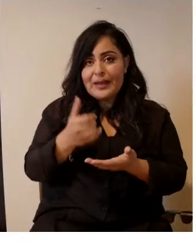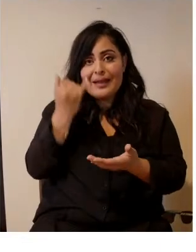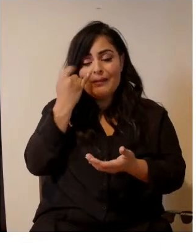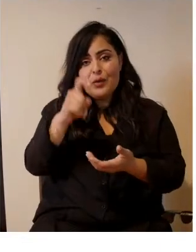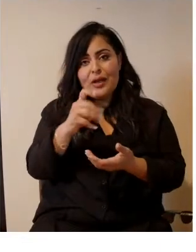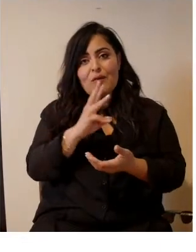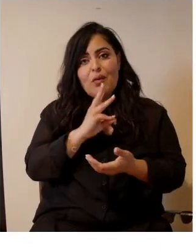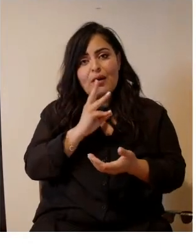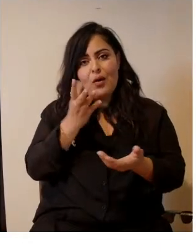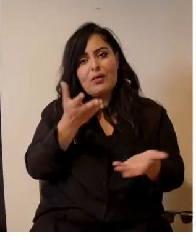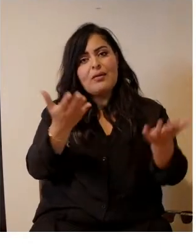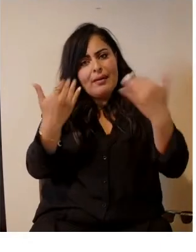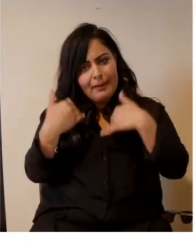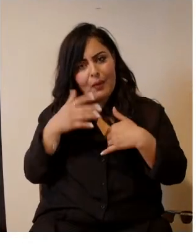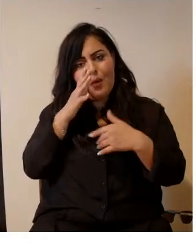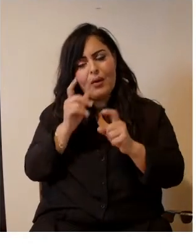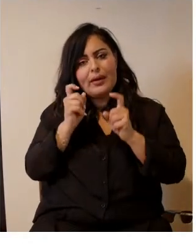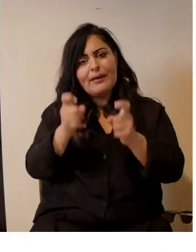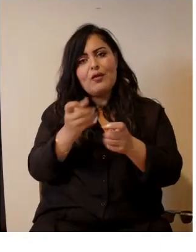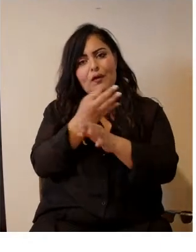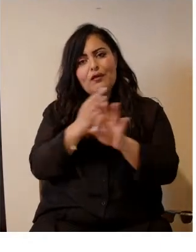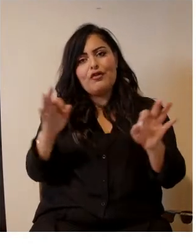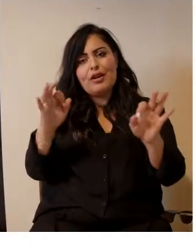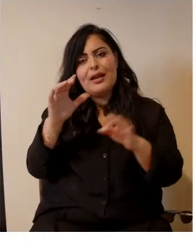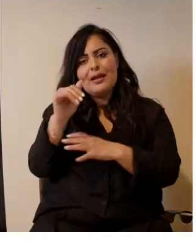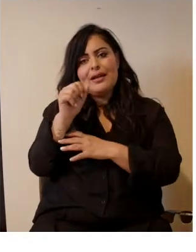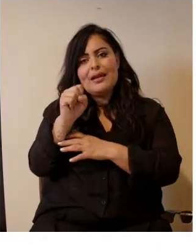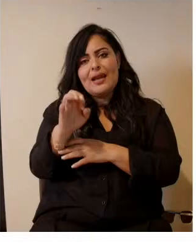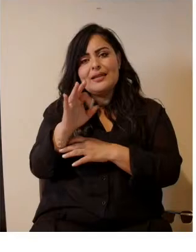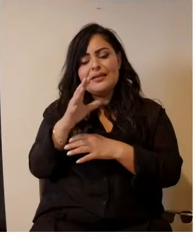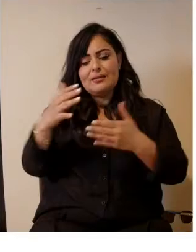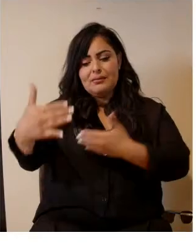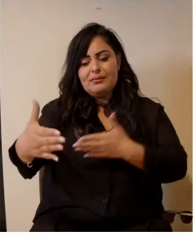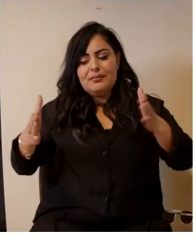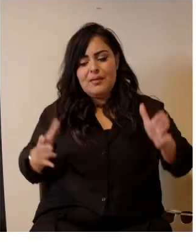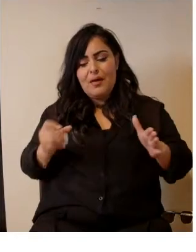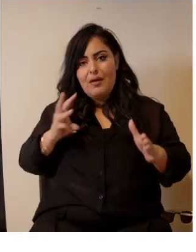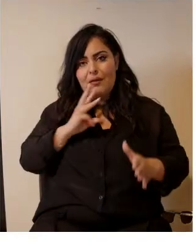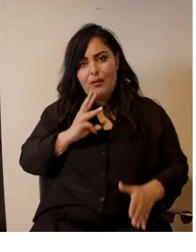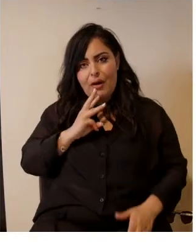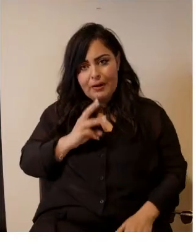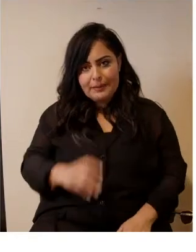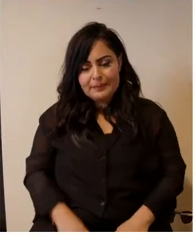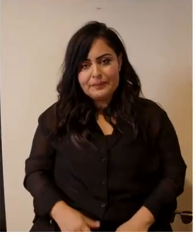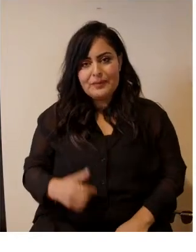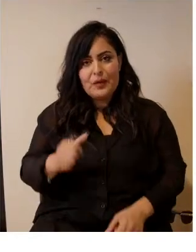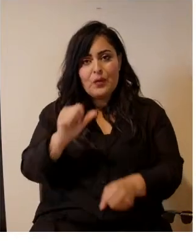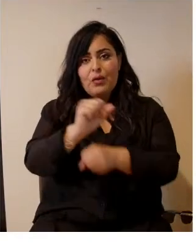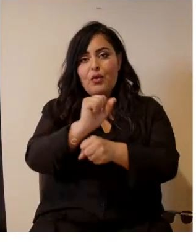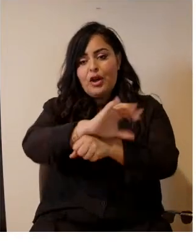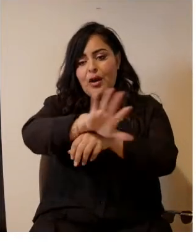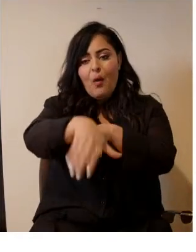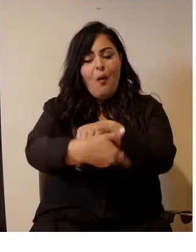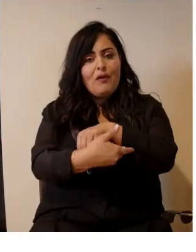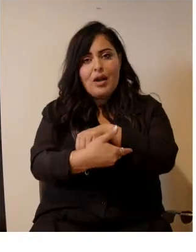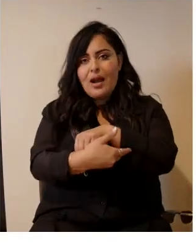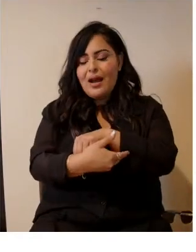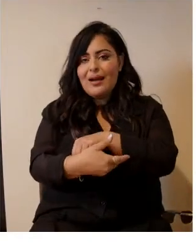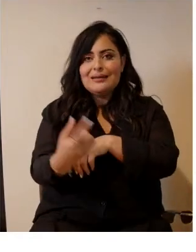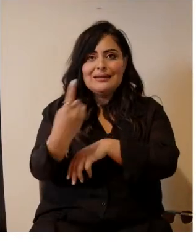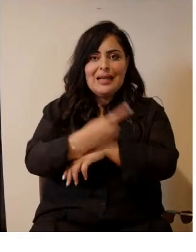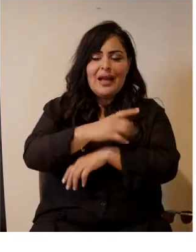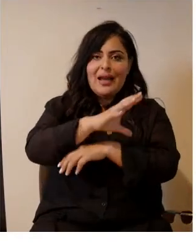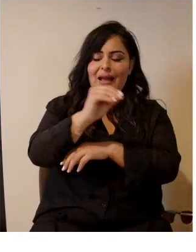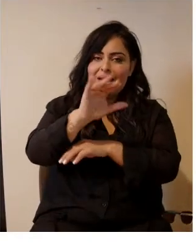on by and we'll give you a case of water to use in the meantime. We're working overnight, literally, day and